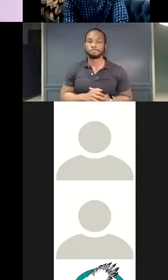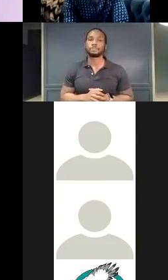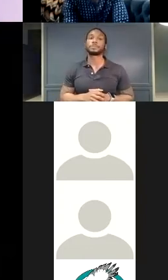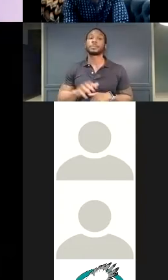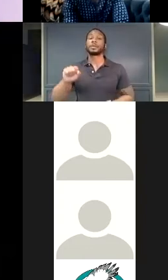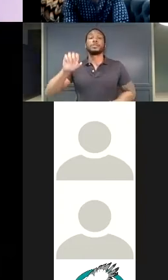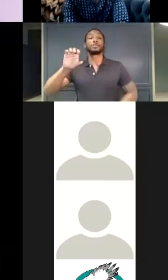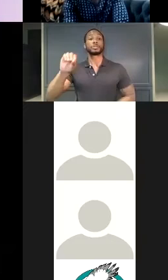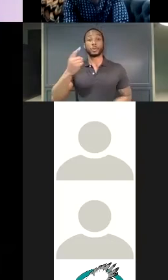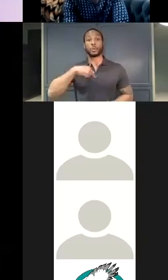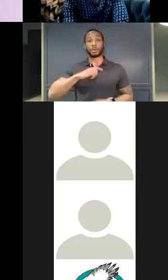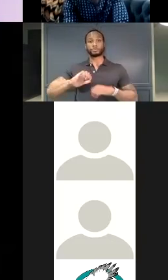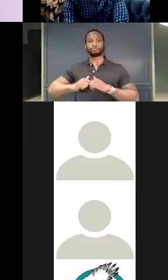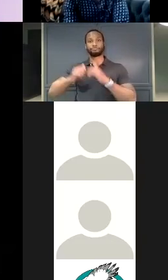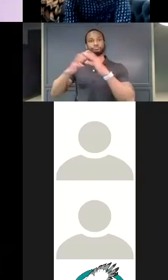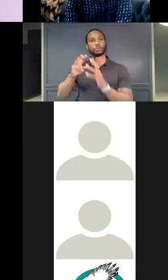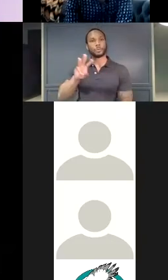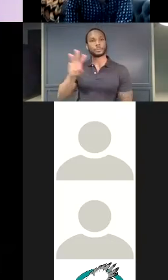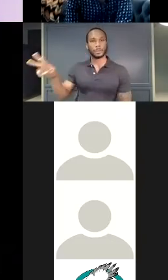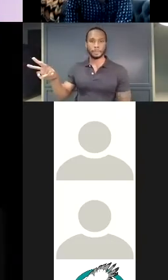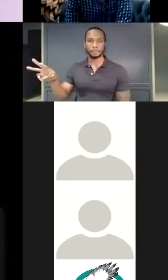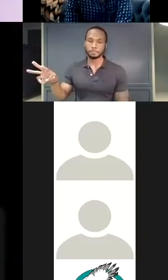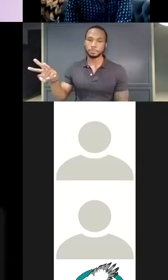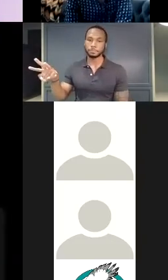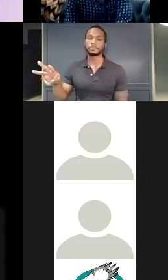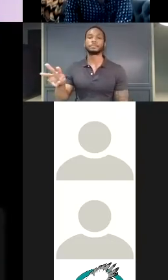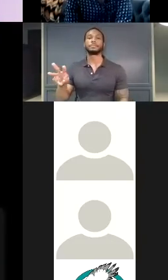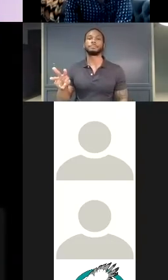So we made this website, and okay.